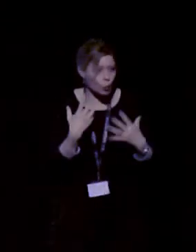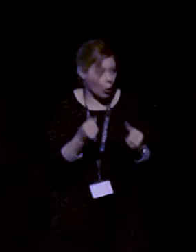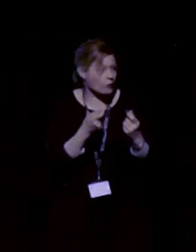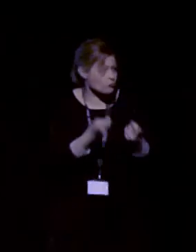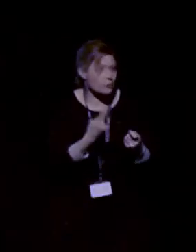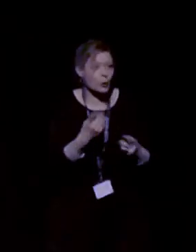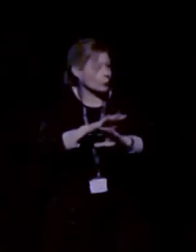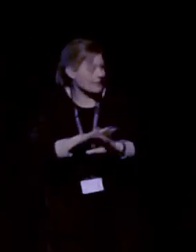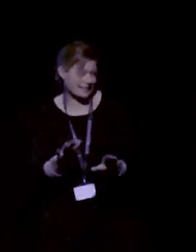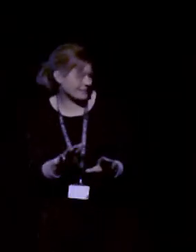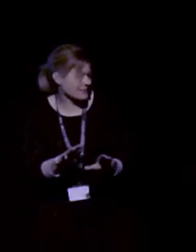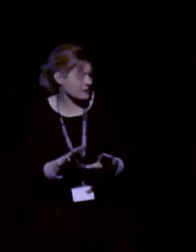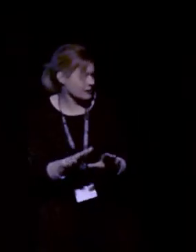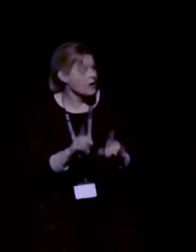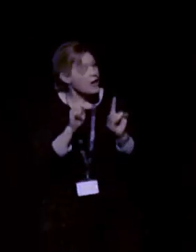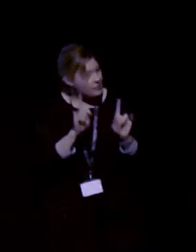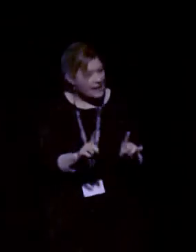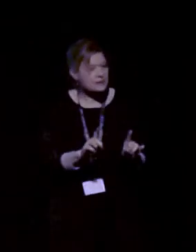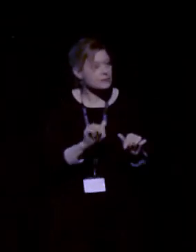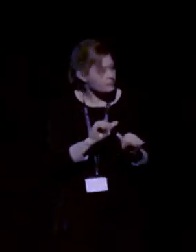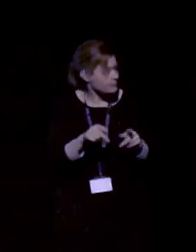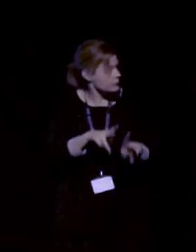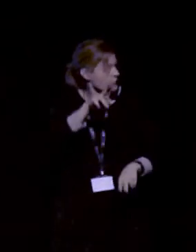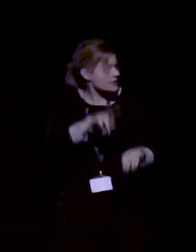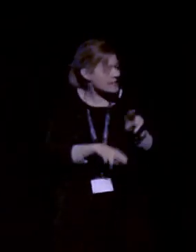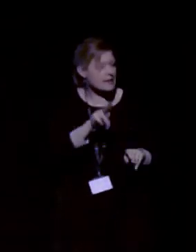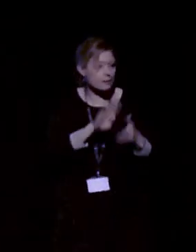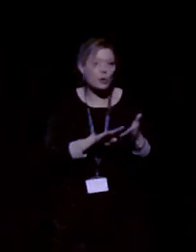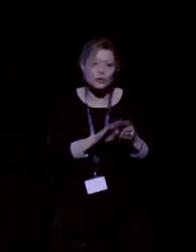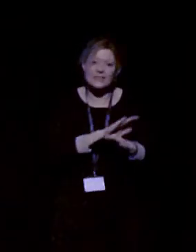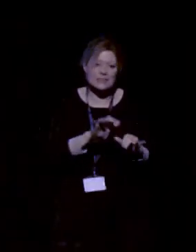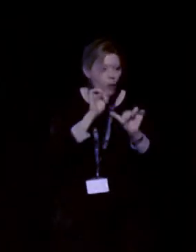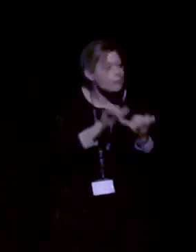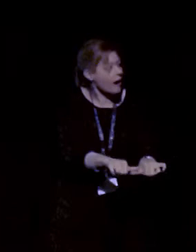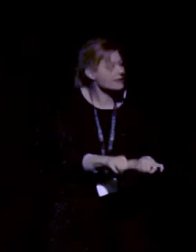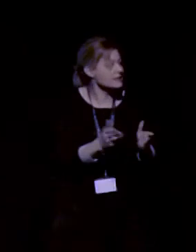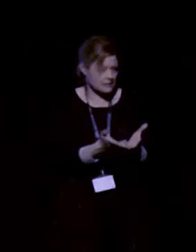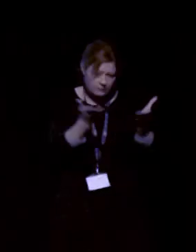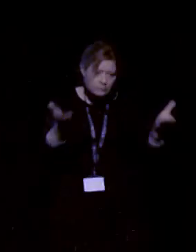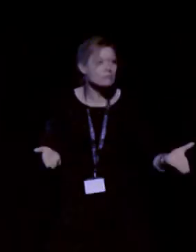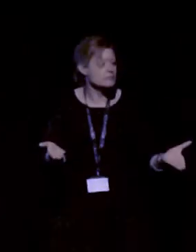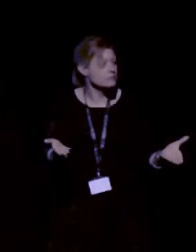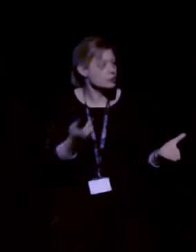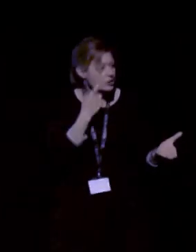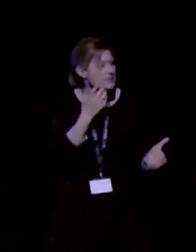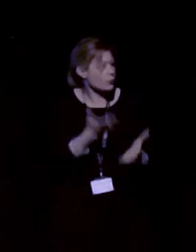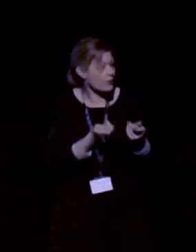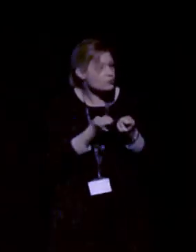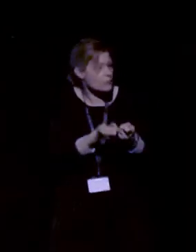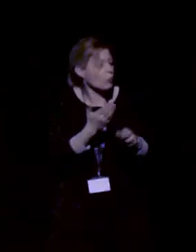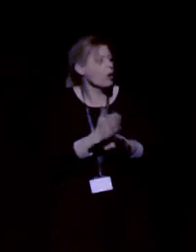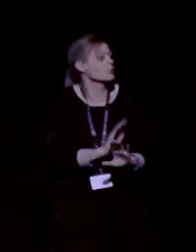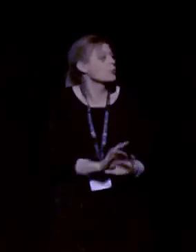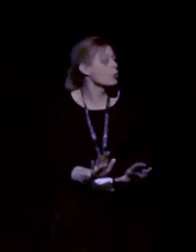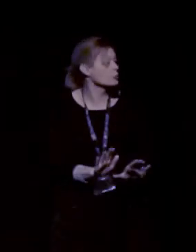that's a completely unbiased way of assessing whether a treatment is working or not.